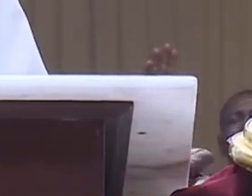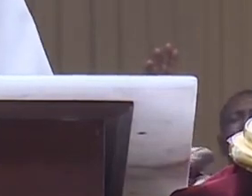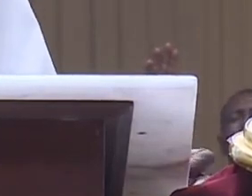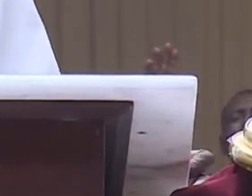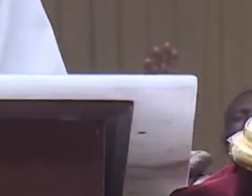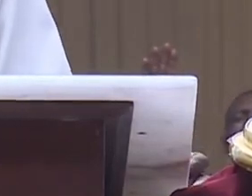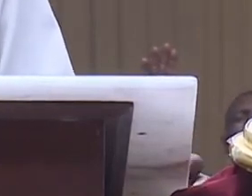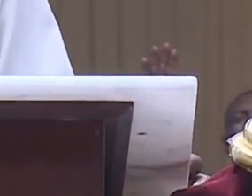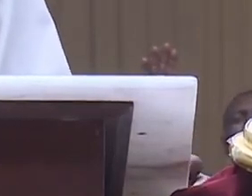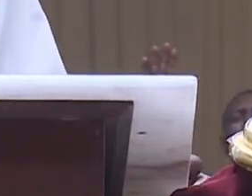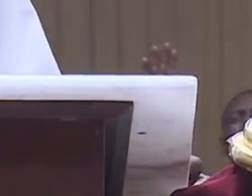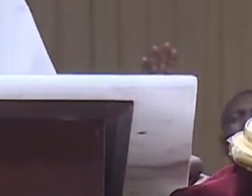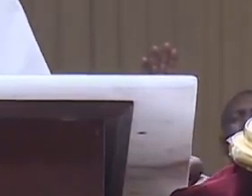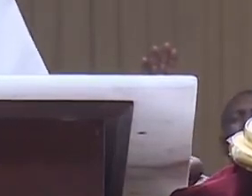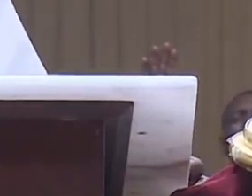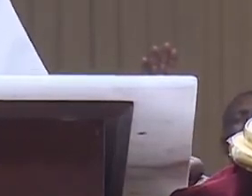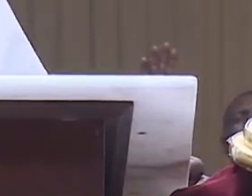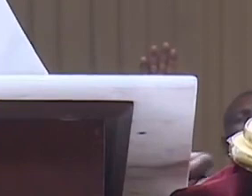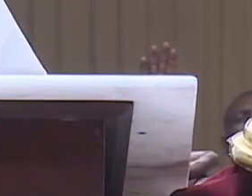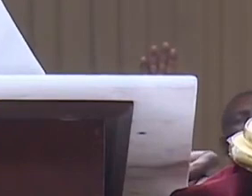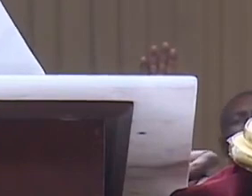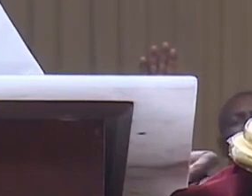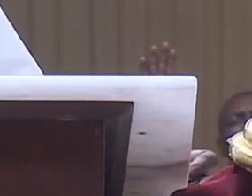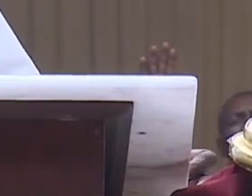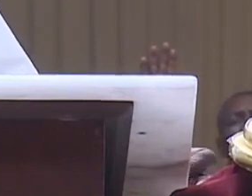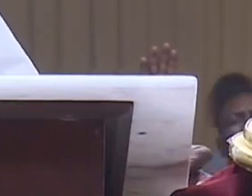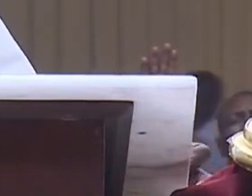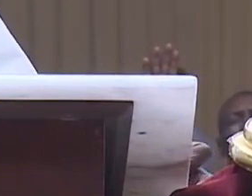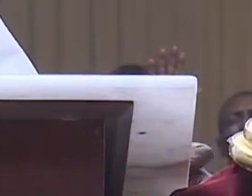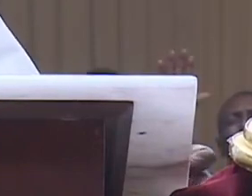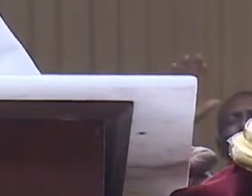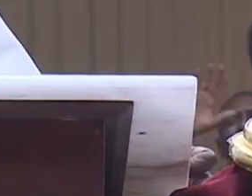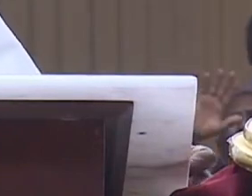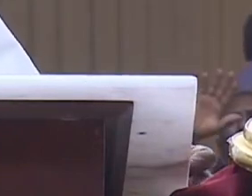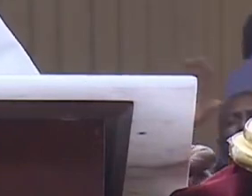tomorrow. Say, Lord God Almighty,